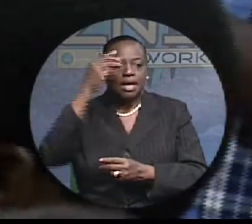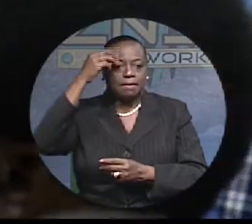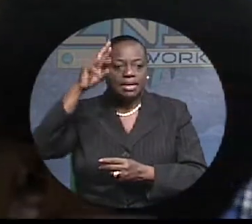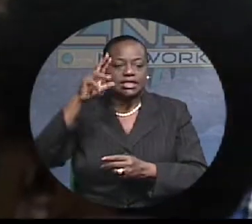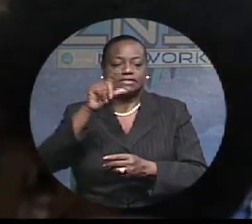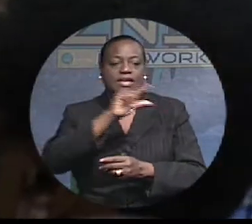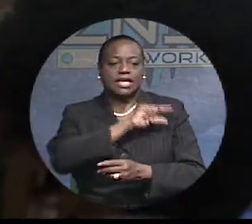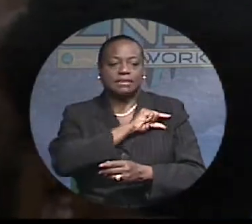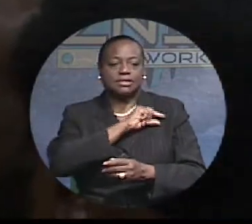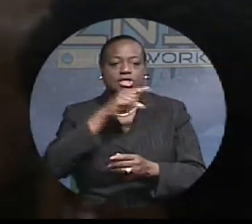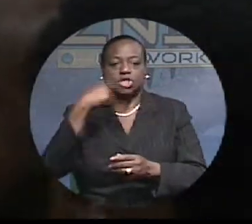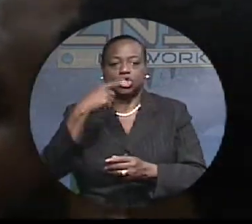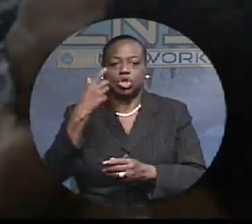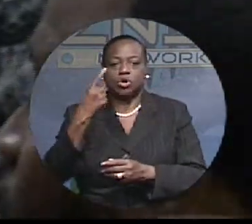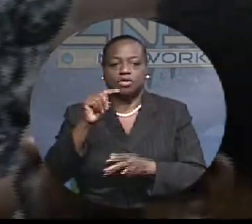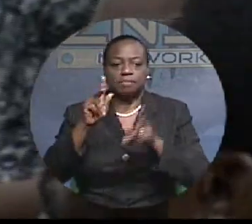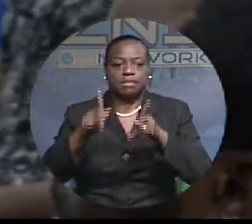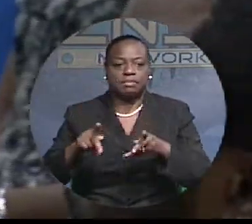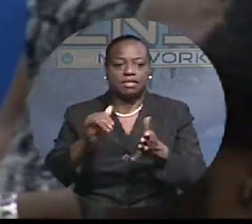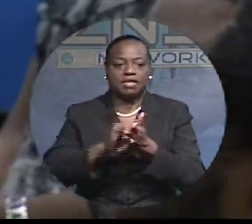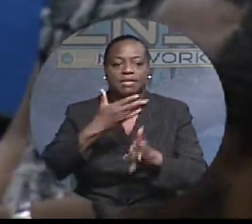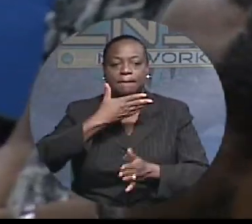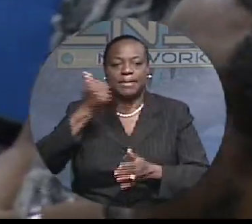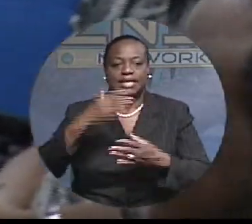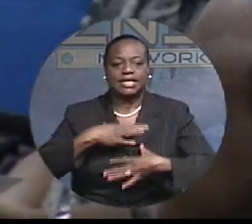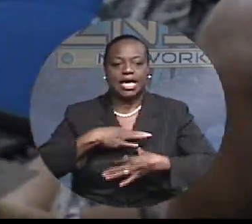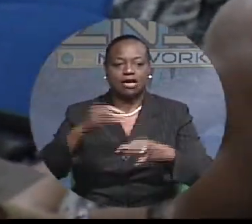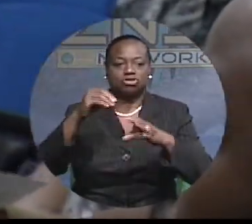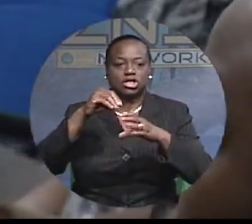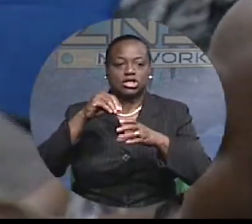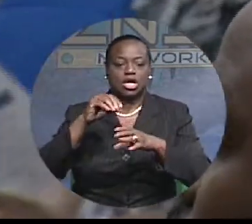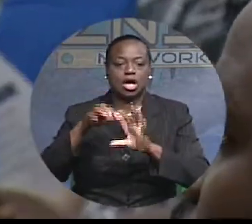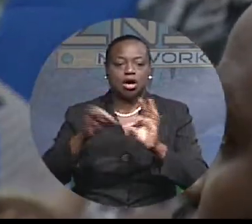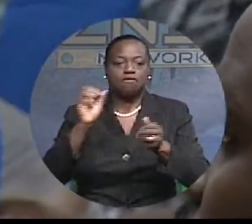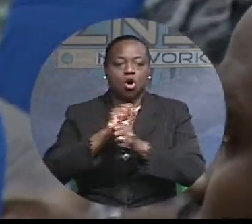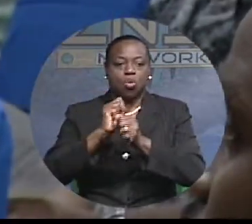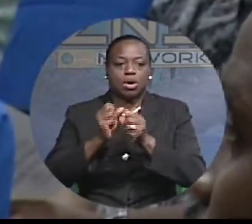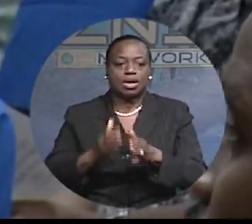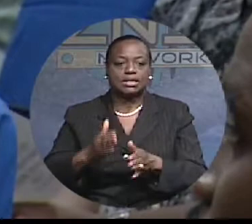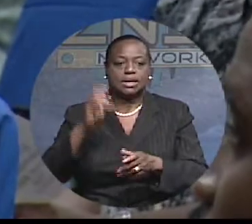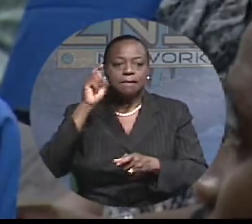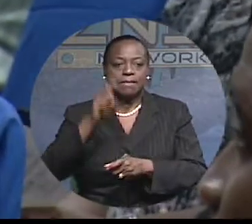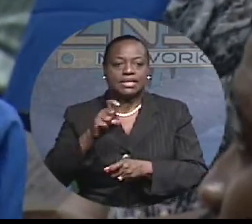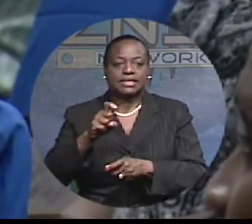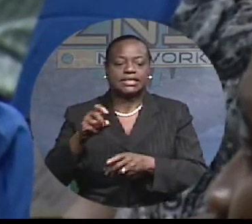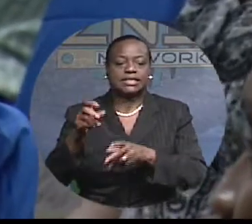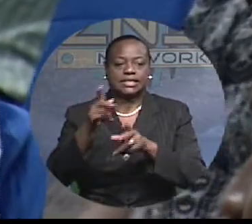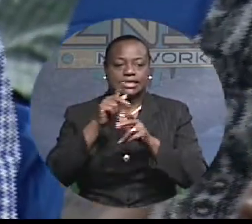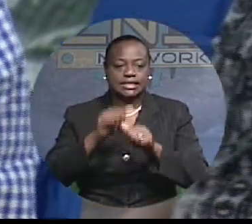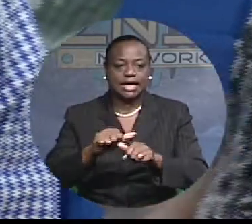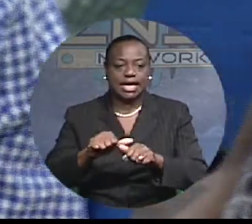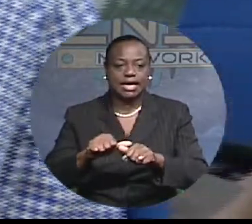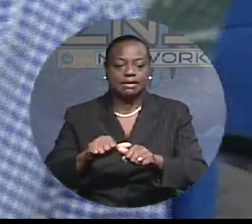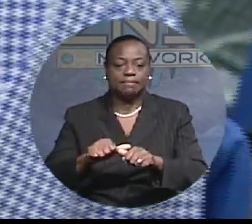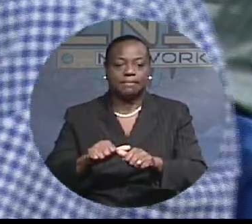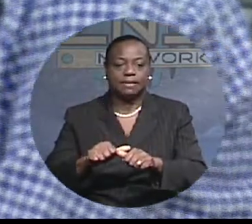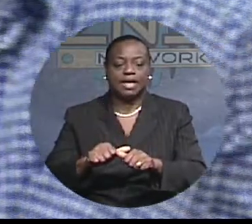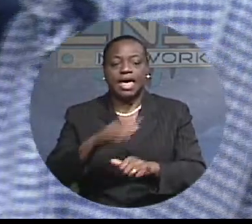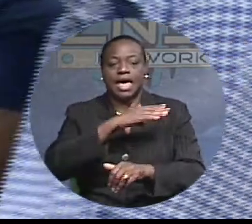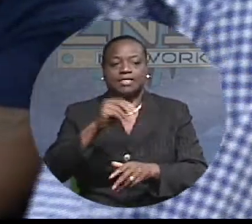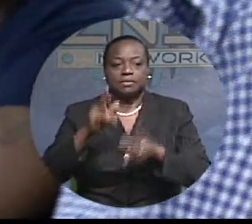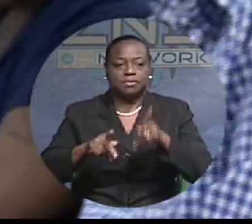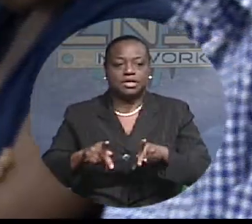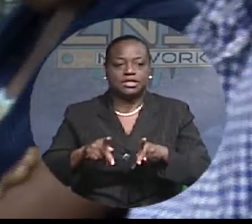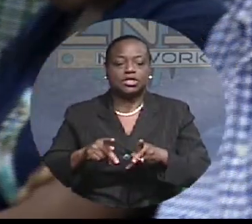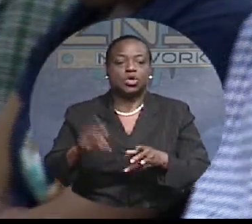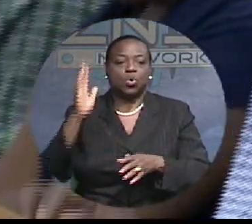unionist, told attendees that the best interest of employees must remain intact and those who offer themselves to serve must be willing to do their